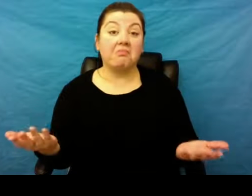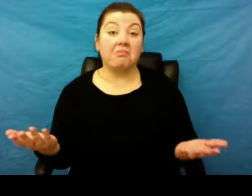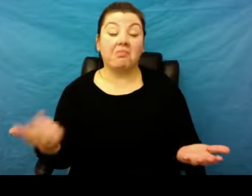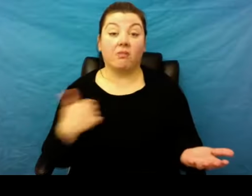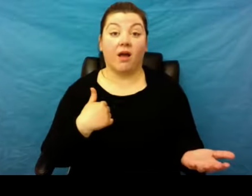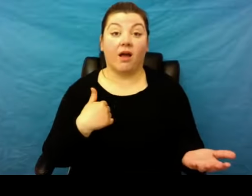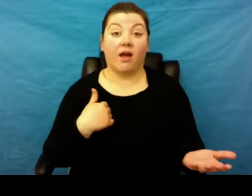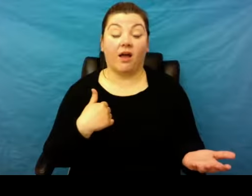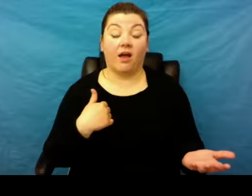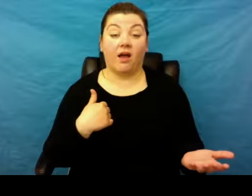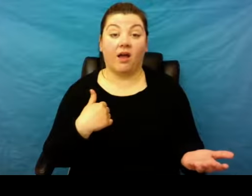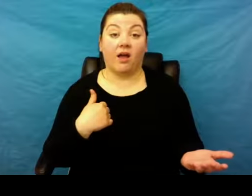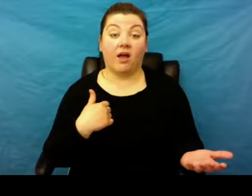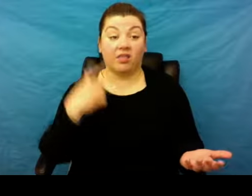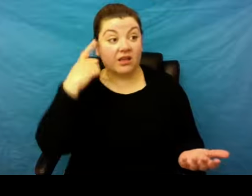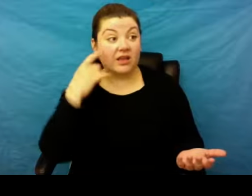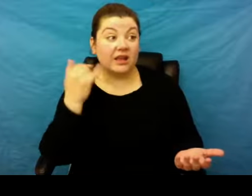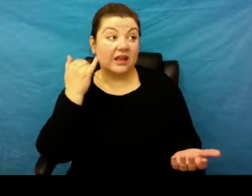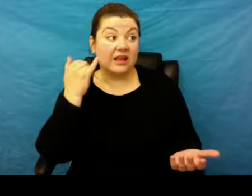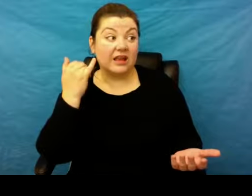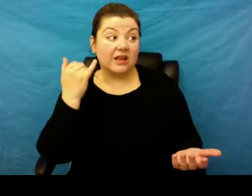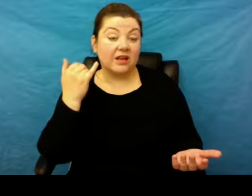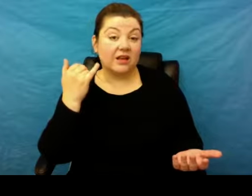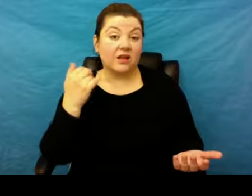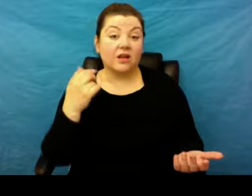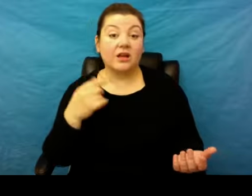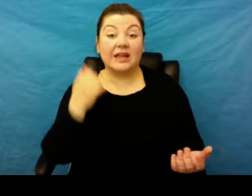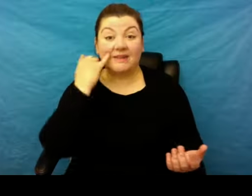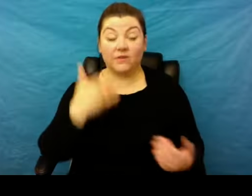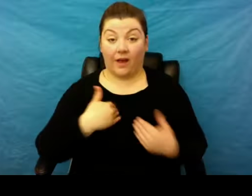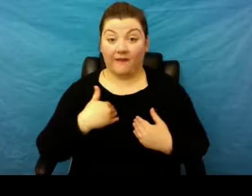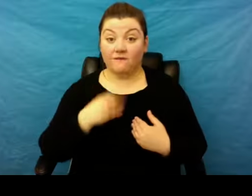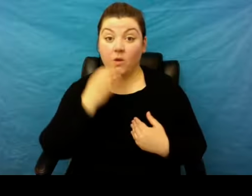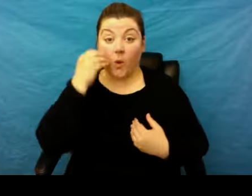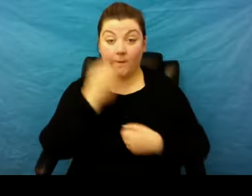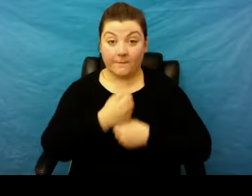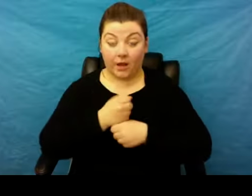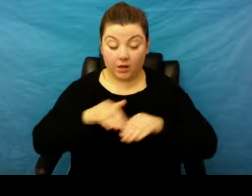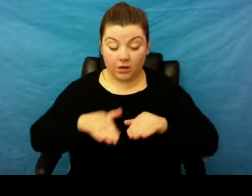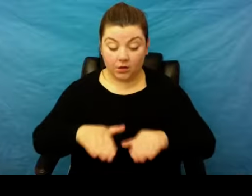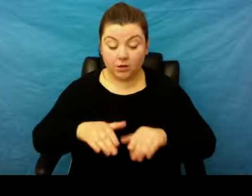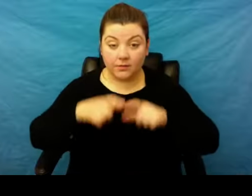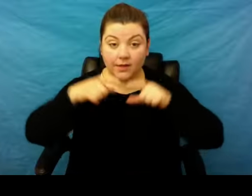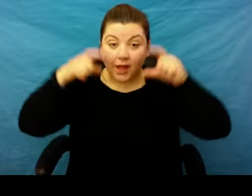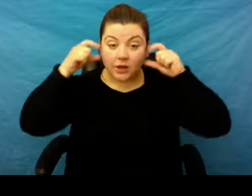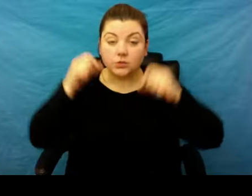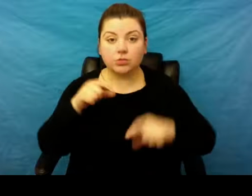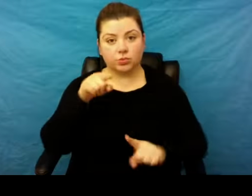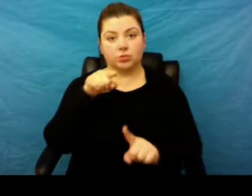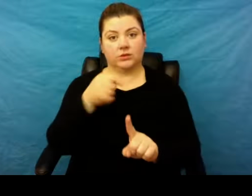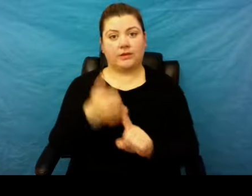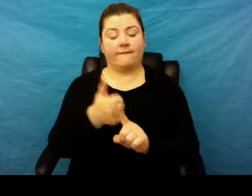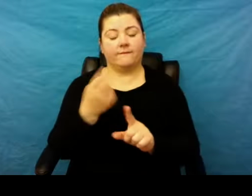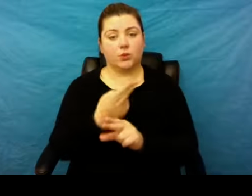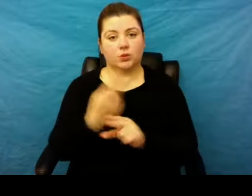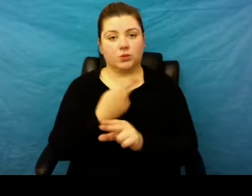say is, if you, what the main role for a homemade mask at this point should be for you to use,